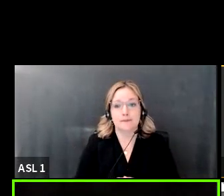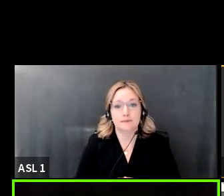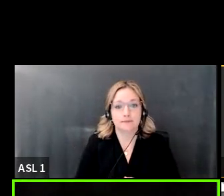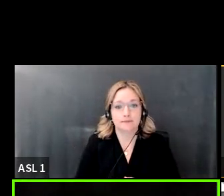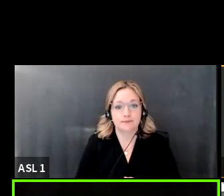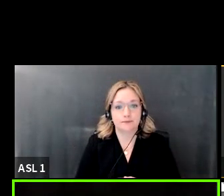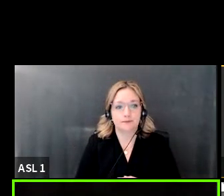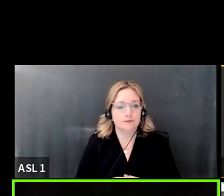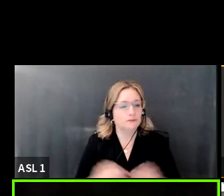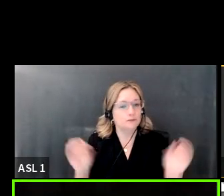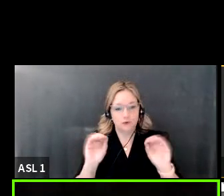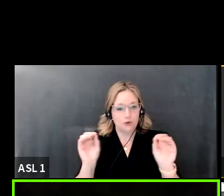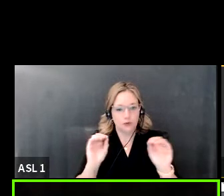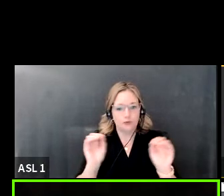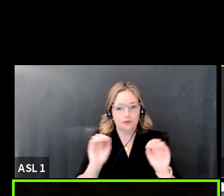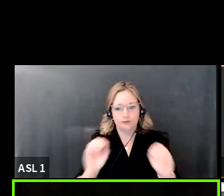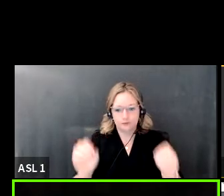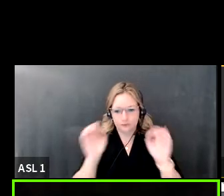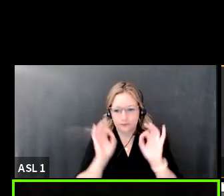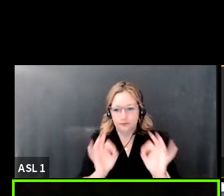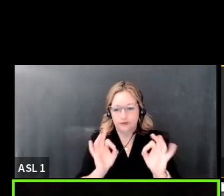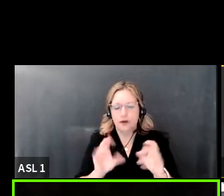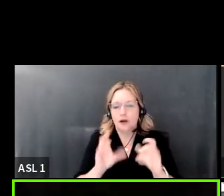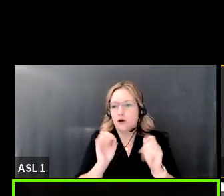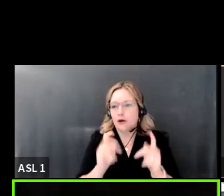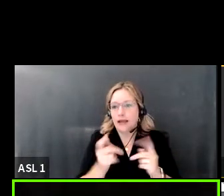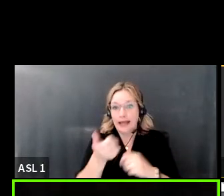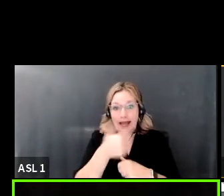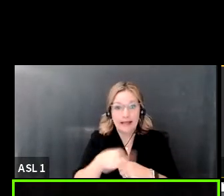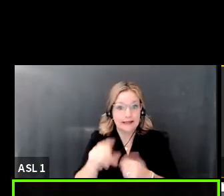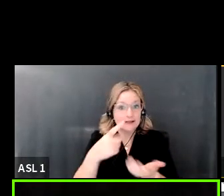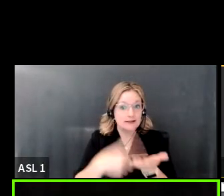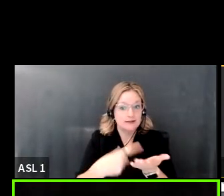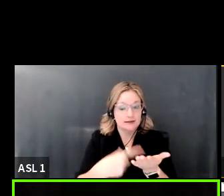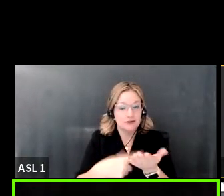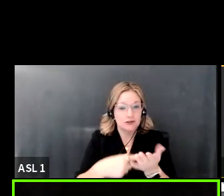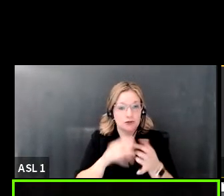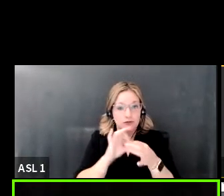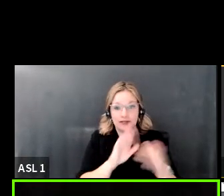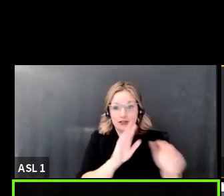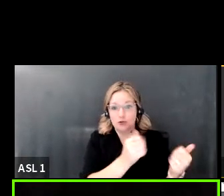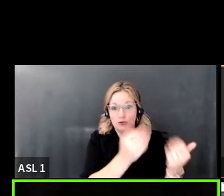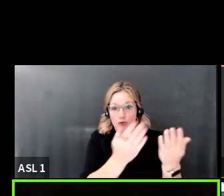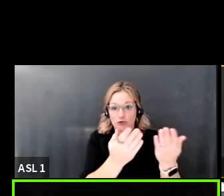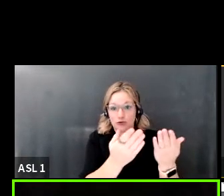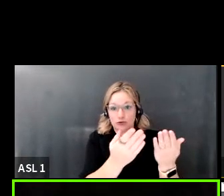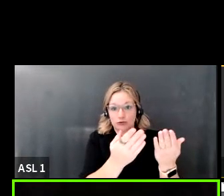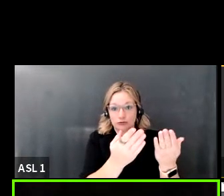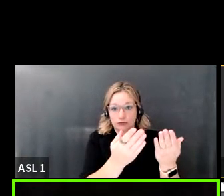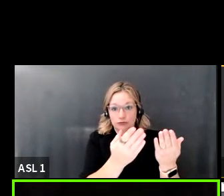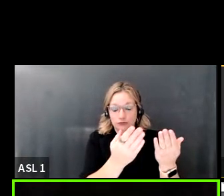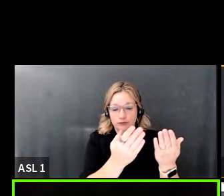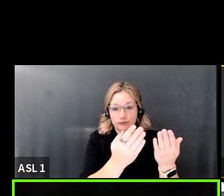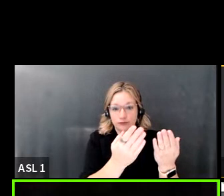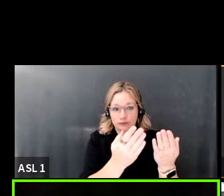not seeing anything so okay with is there any discussion about uh member johnson's motion